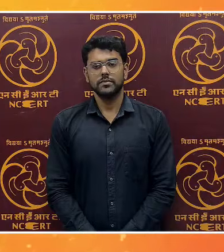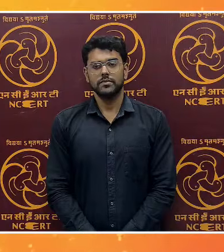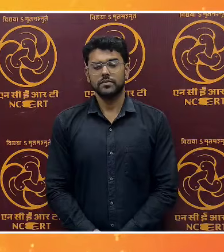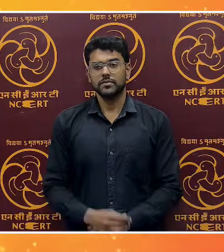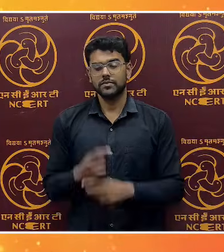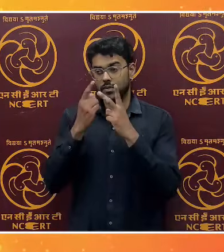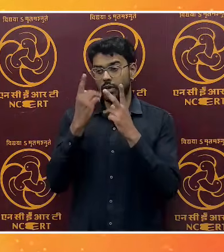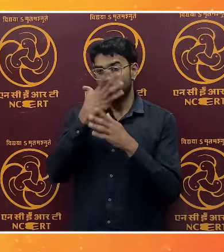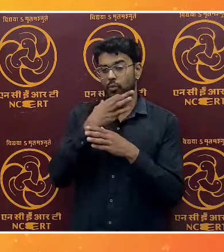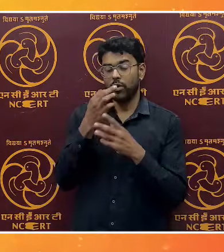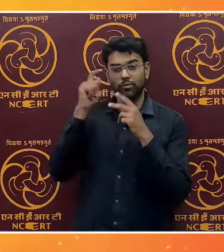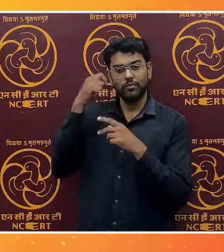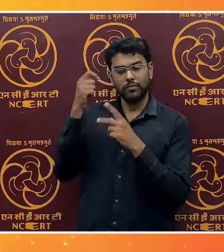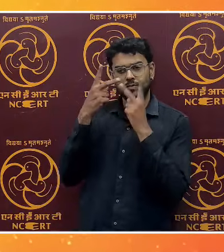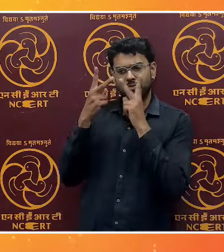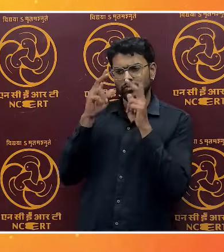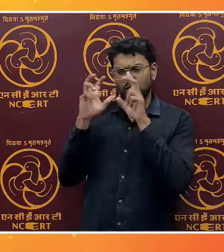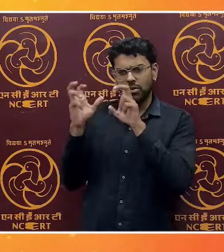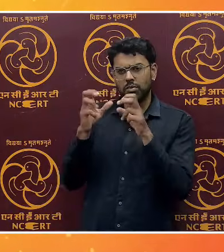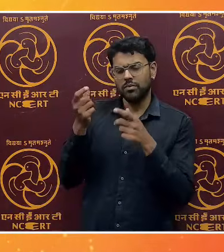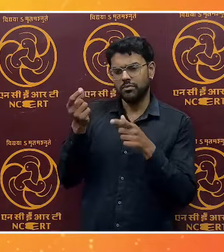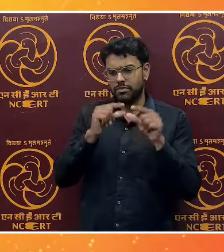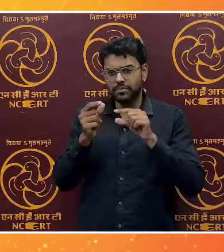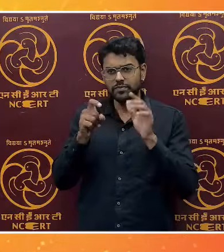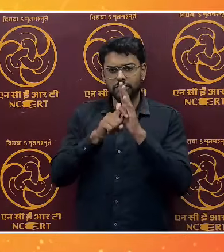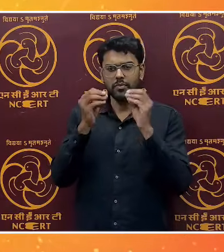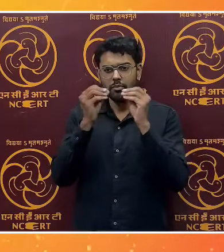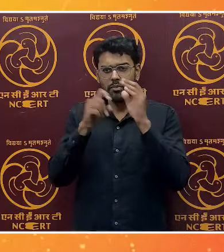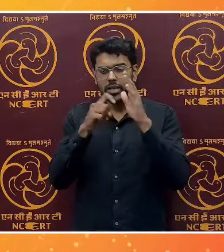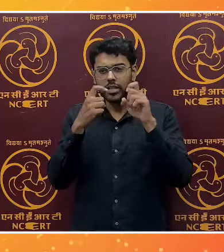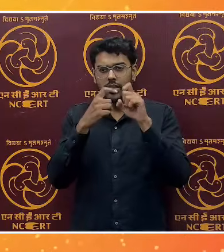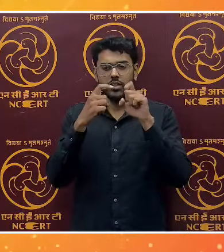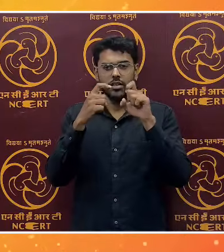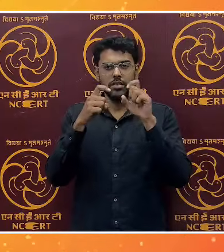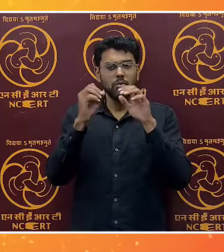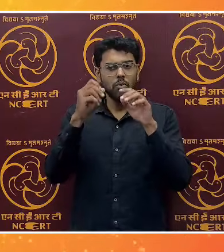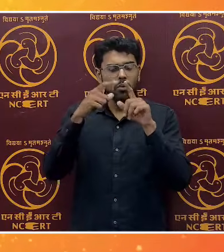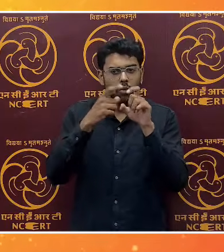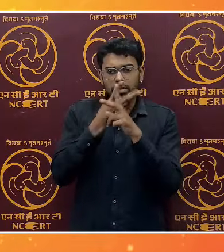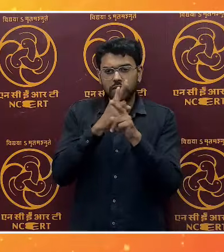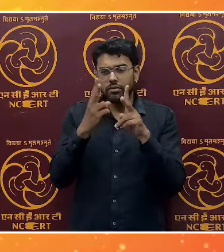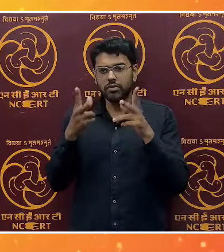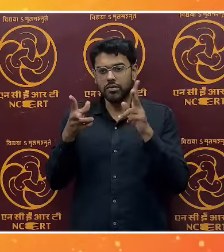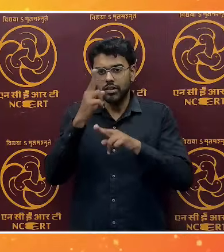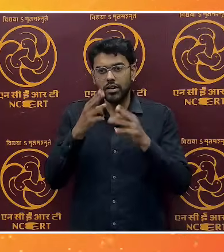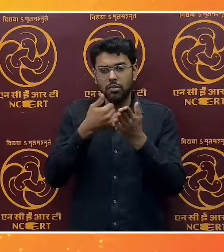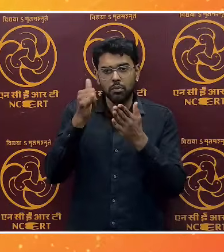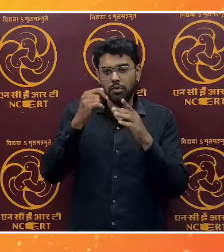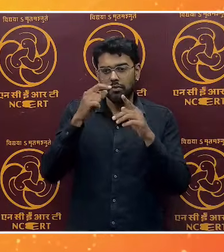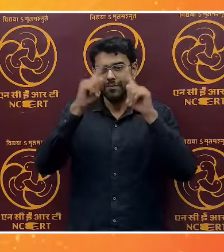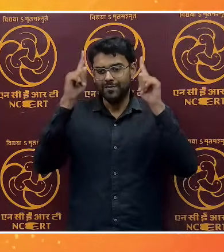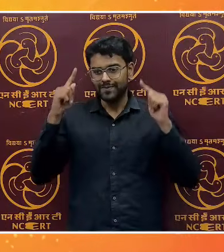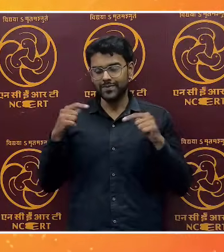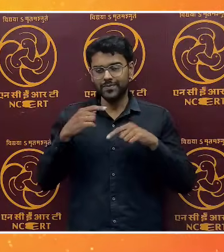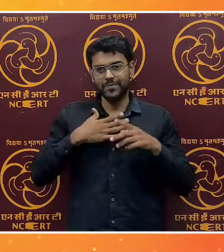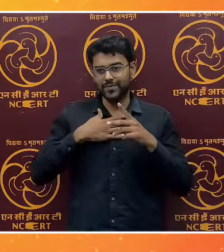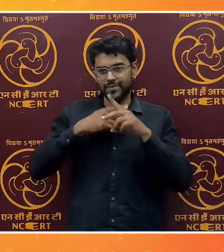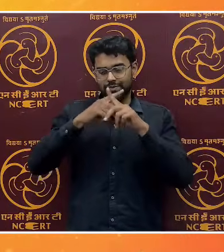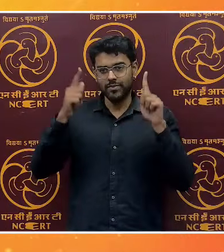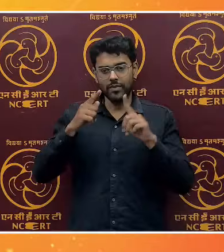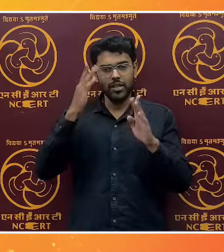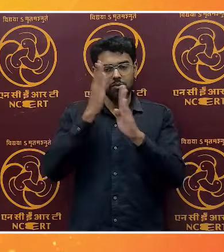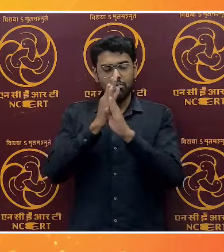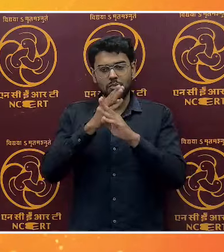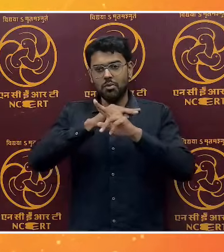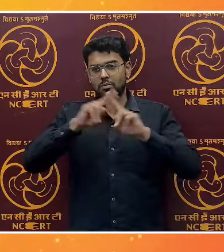Wow, that was lovely. I observed B-rolls, I observed those extra shots, and of course the removal of chroma, and we straight away reached the